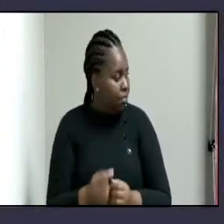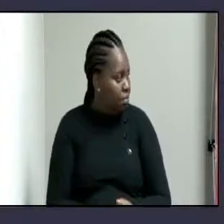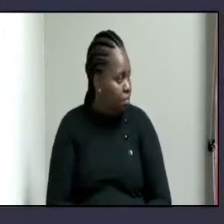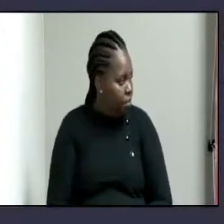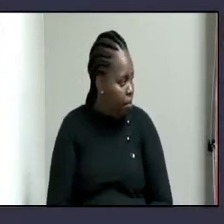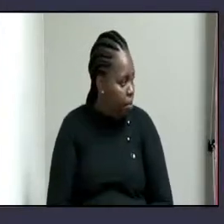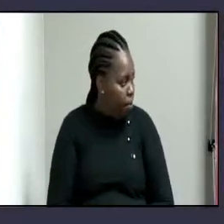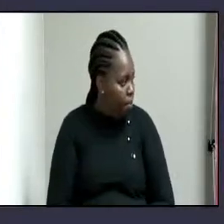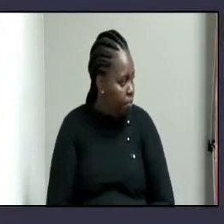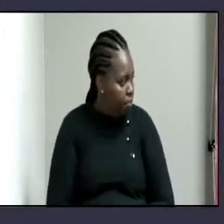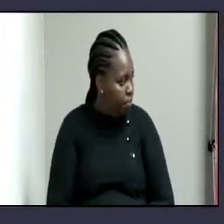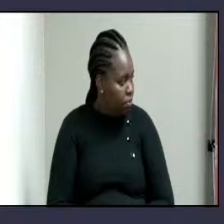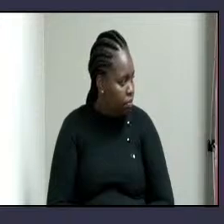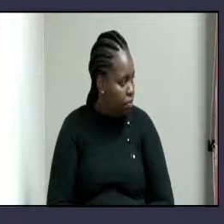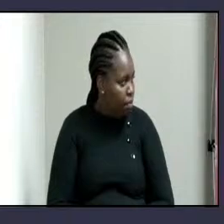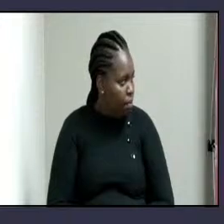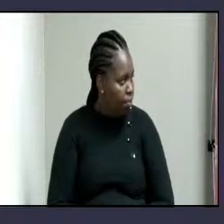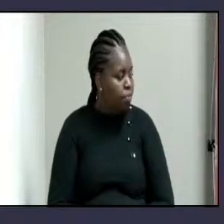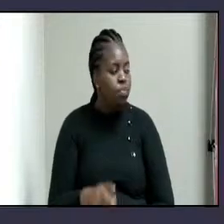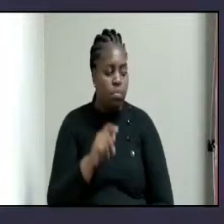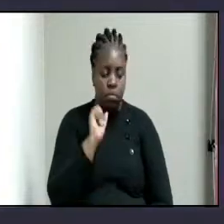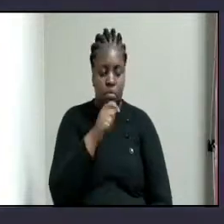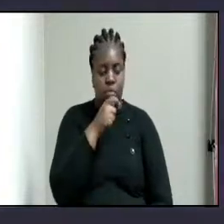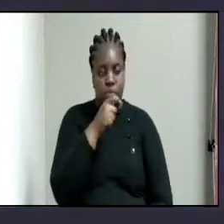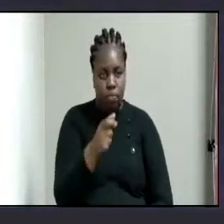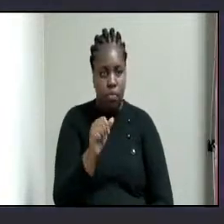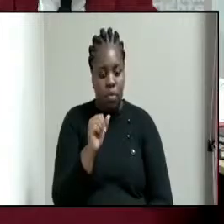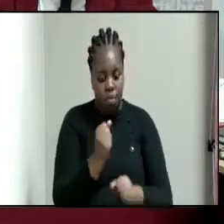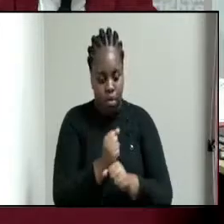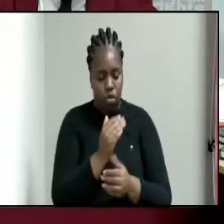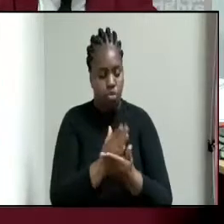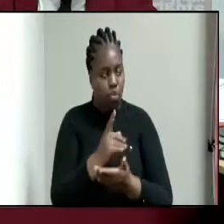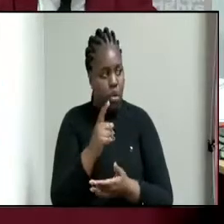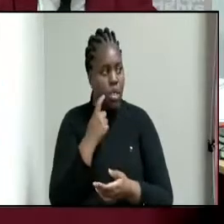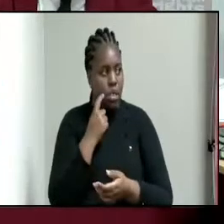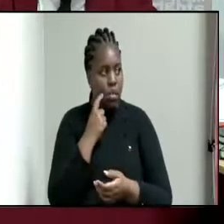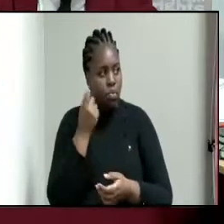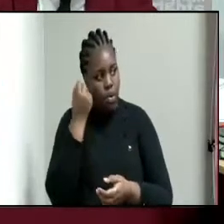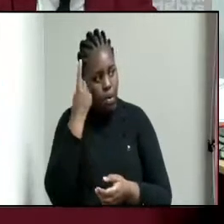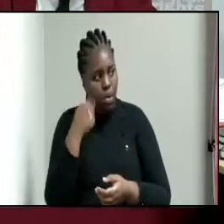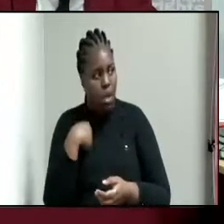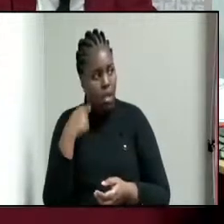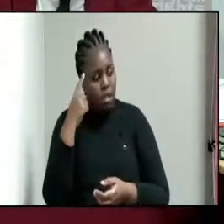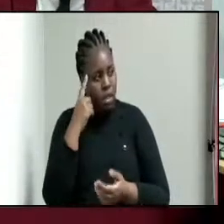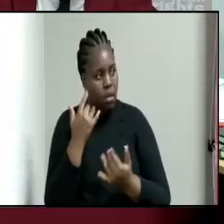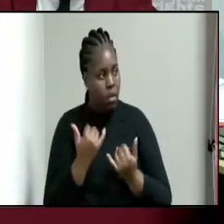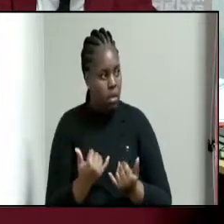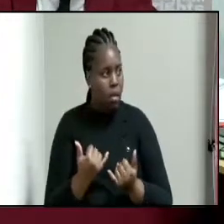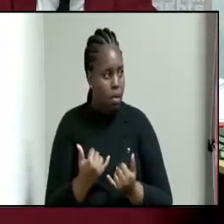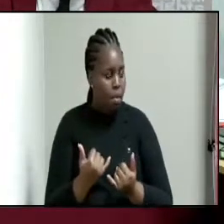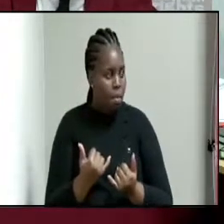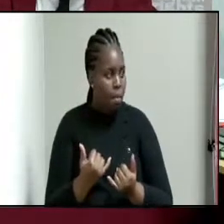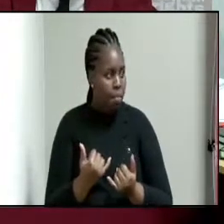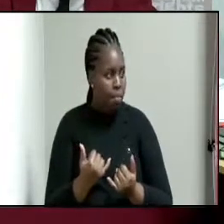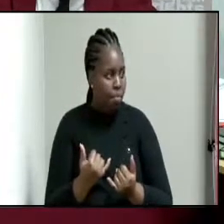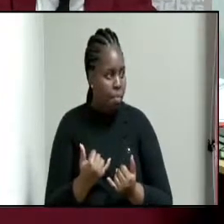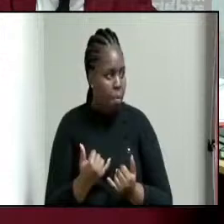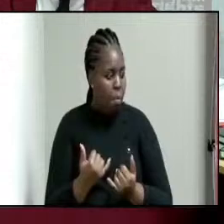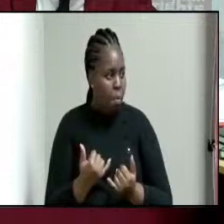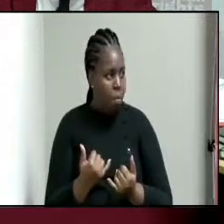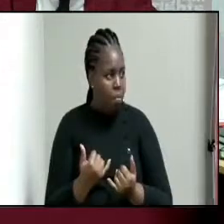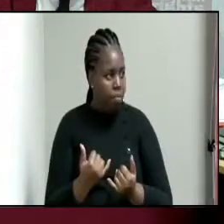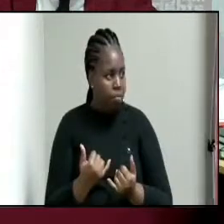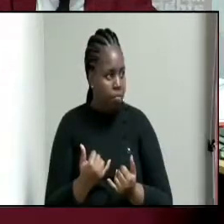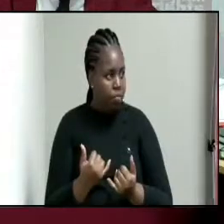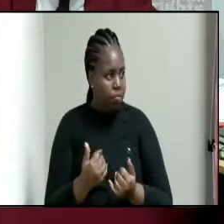No, absolutely. Your comments are very valuable in terms of understanding this contextually. I think, let me park that one there.